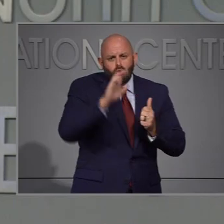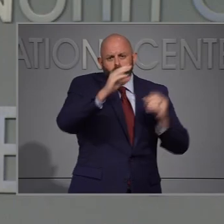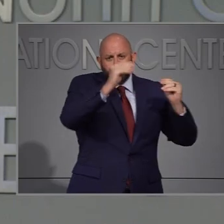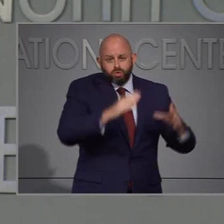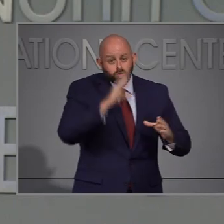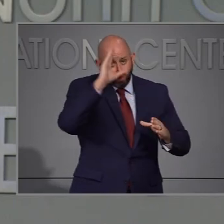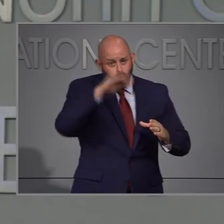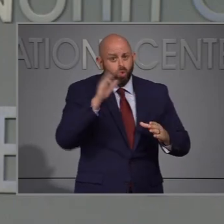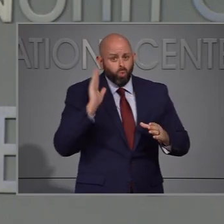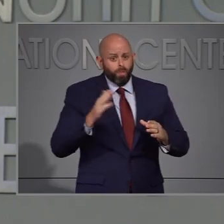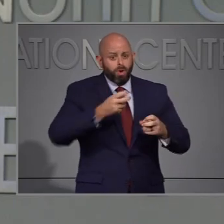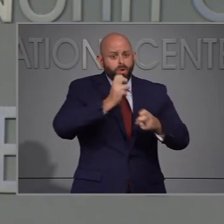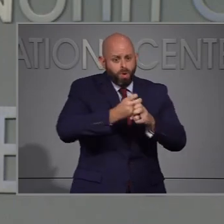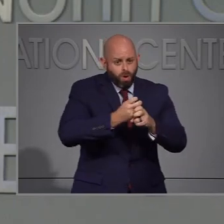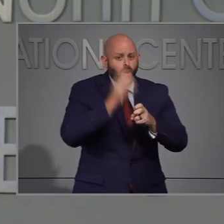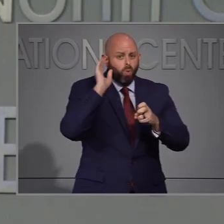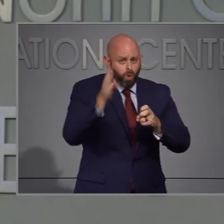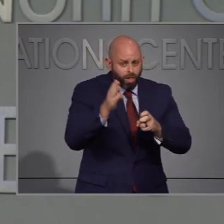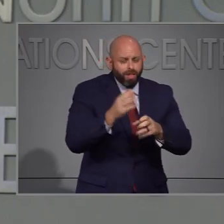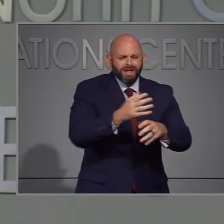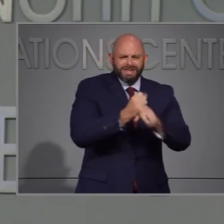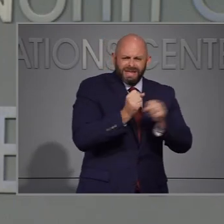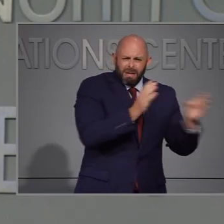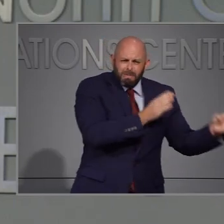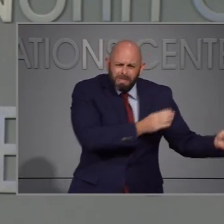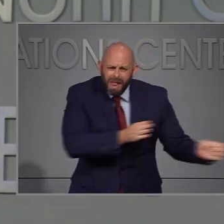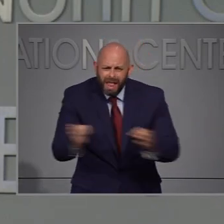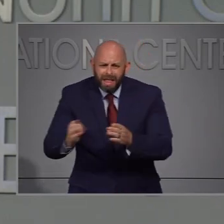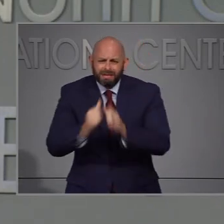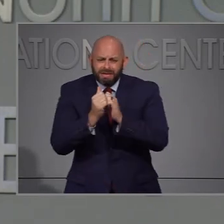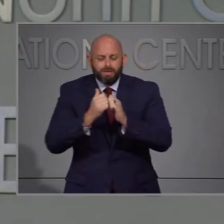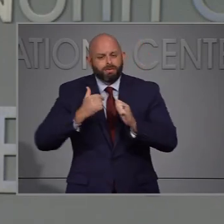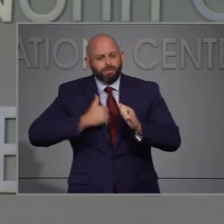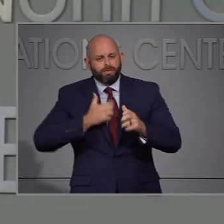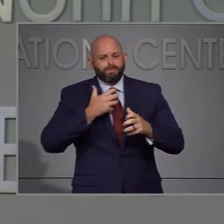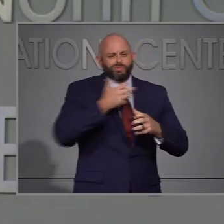them, but I have faith in North Carolina's teachers.